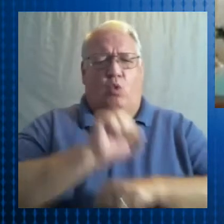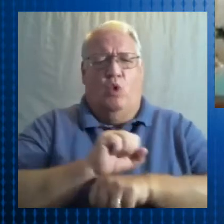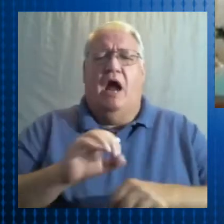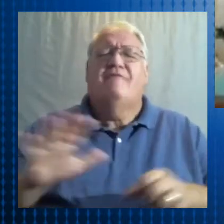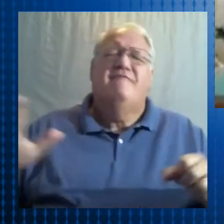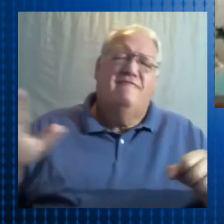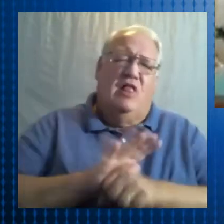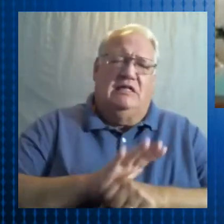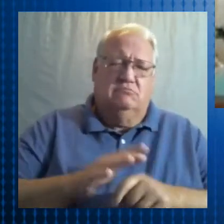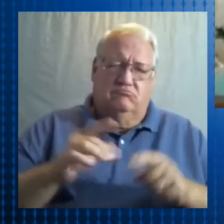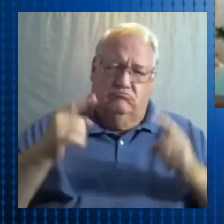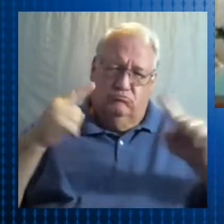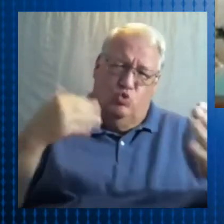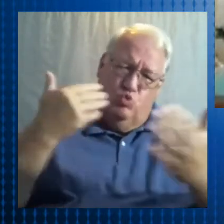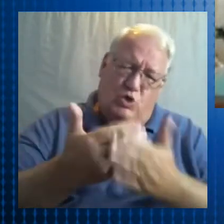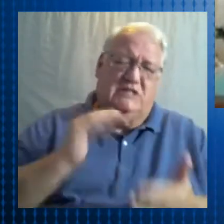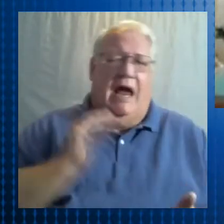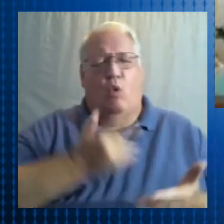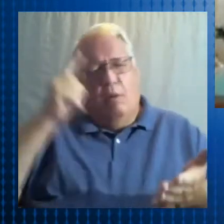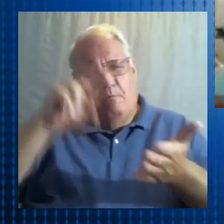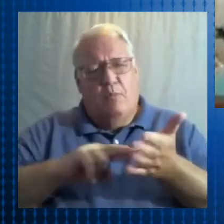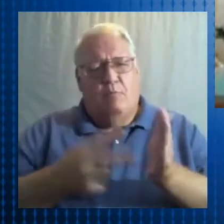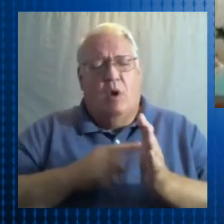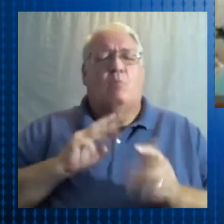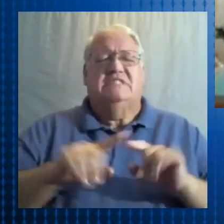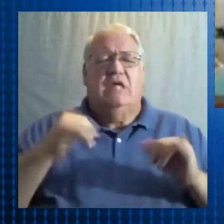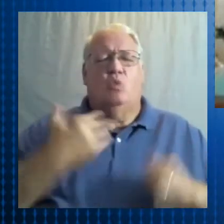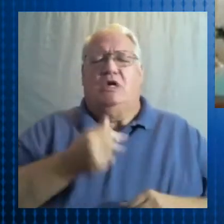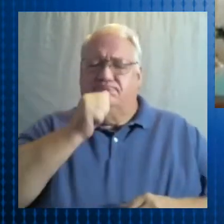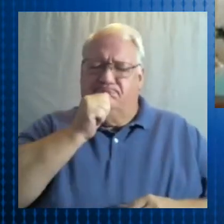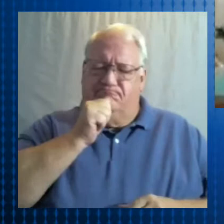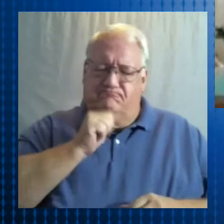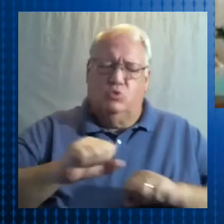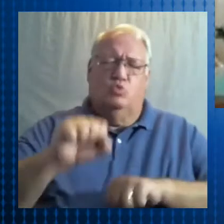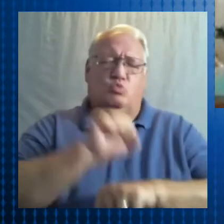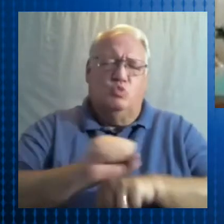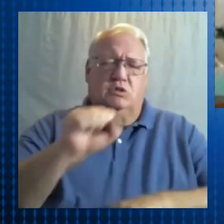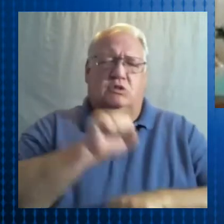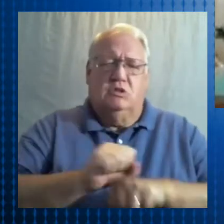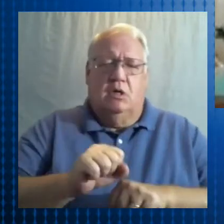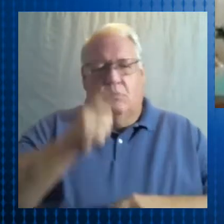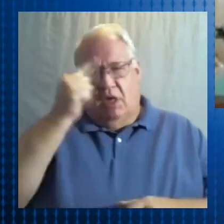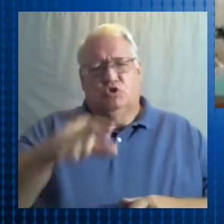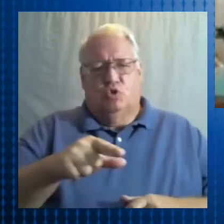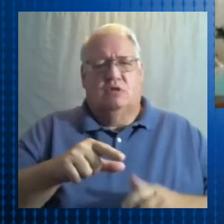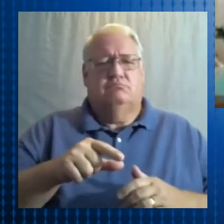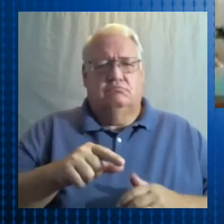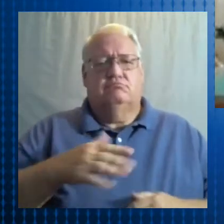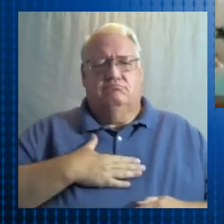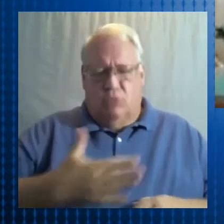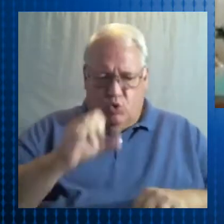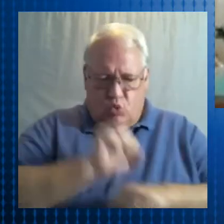our purpose. Even so, we persevered because of your resilience and that of our